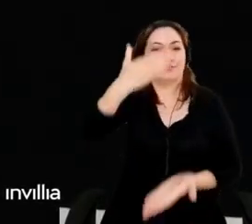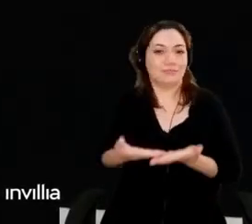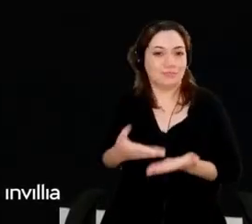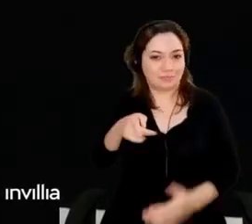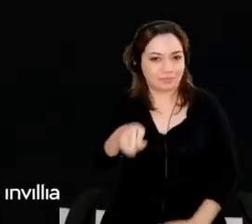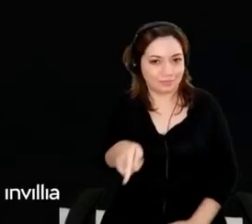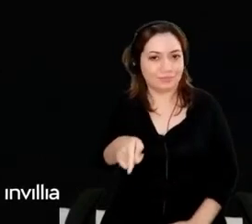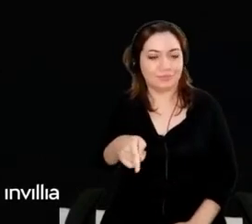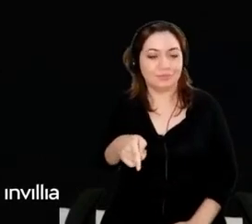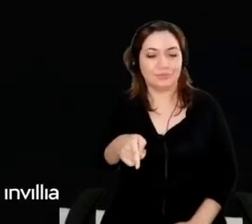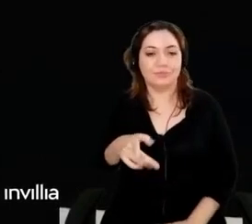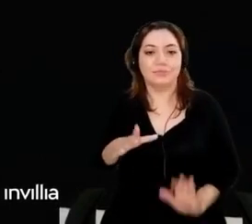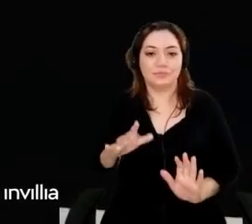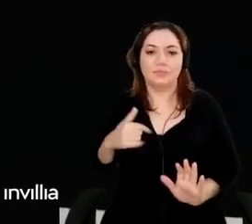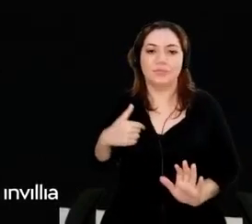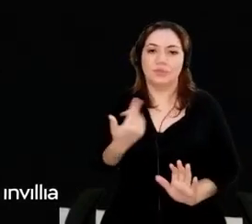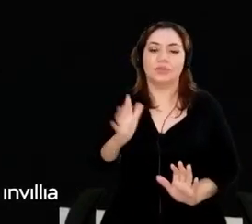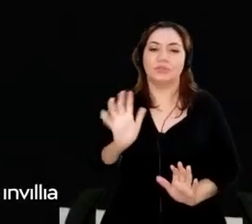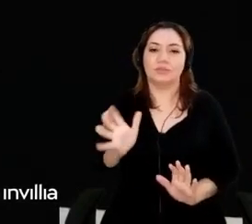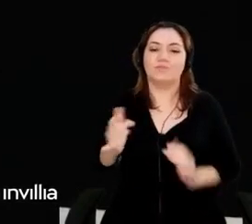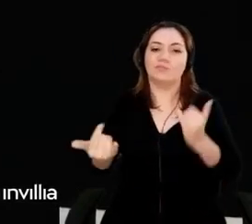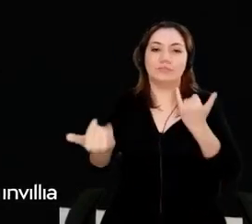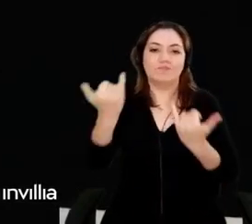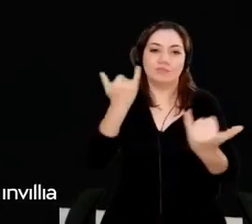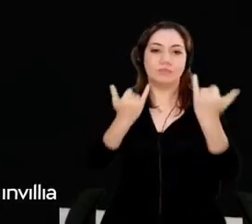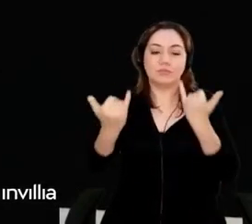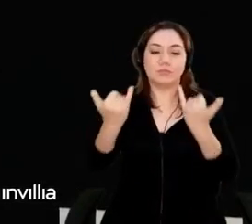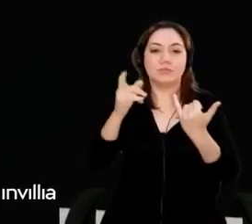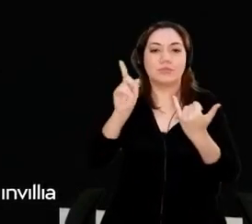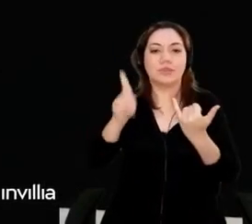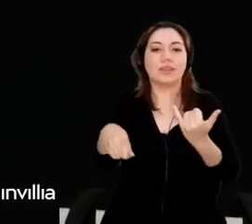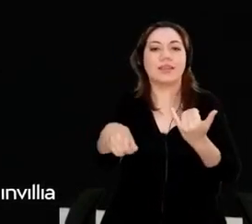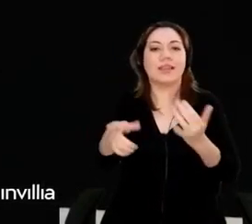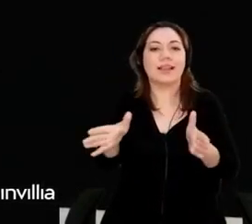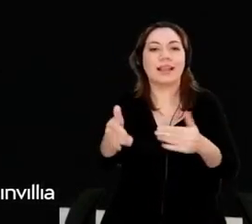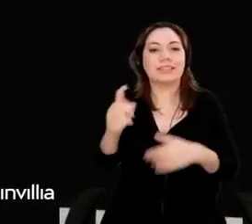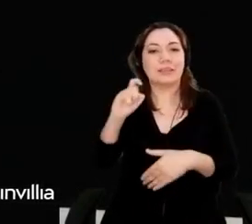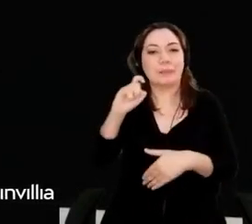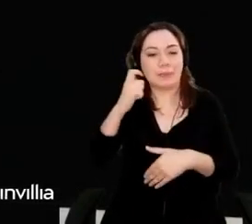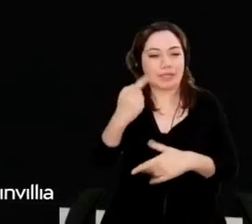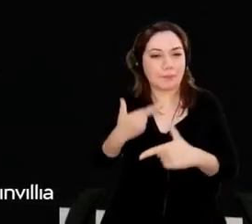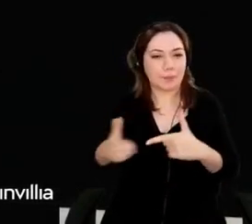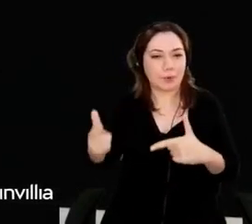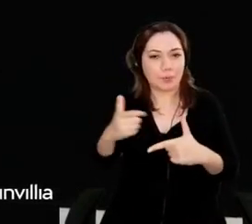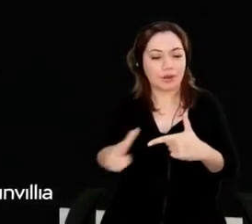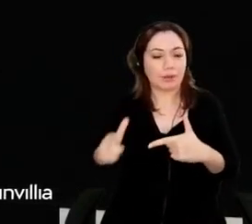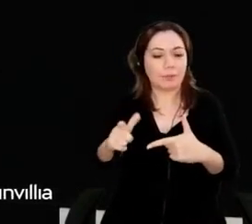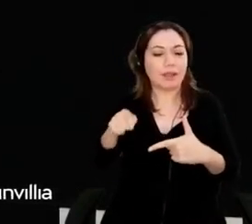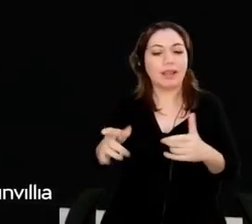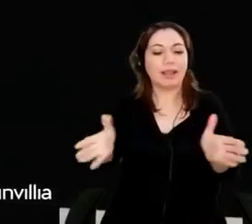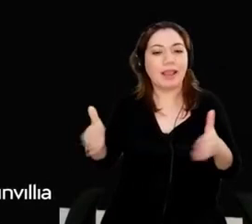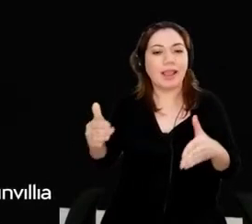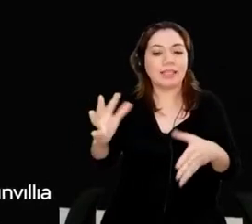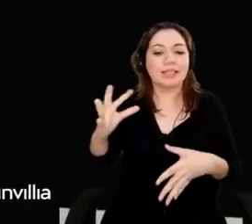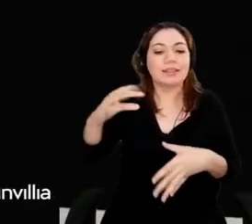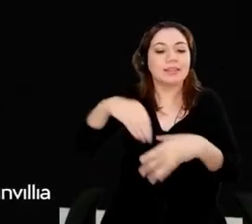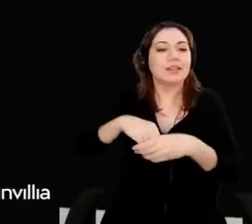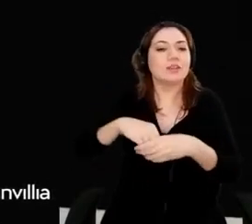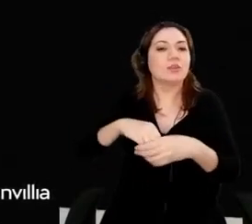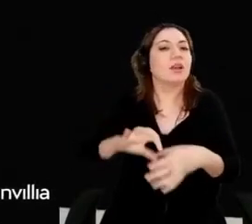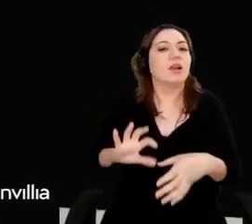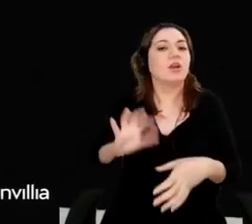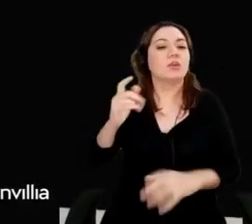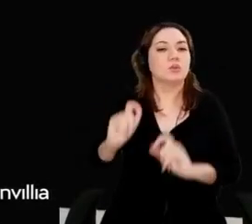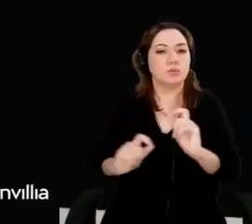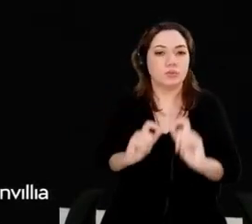We've all heard of the black box problem. What happens inside the black box? How did AI make